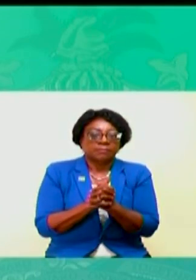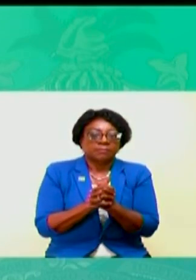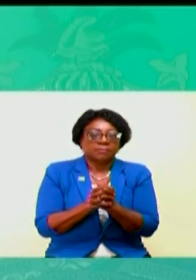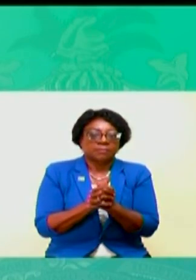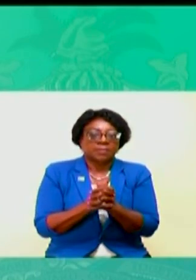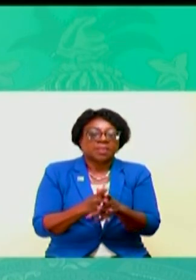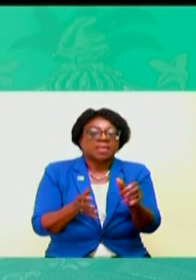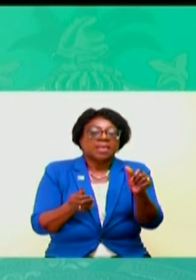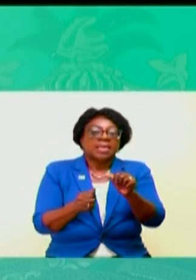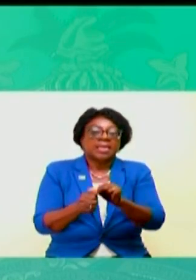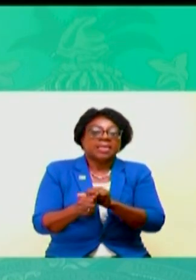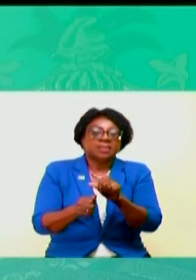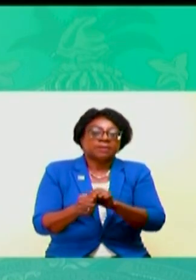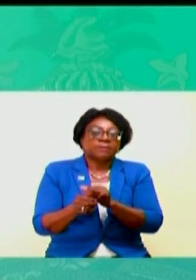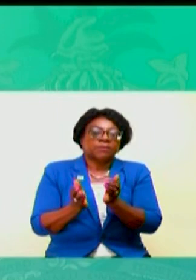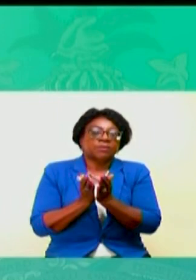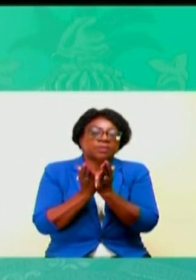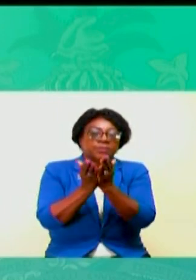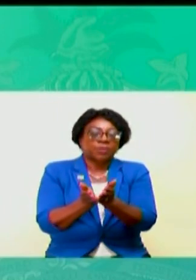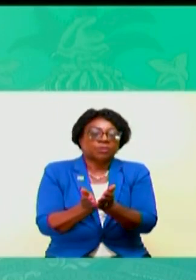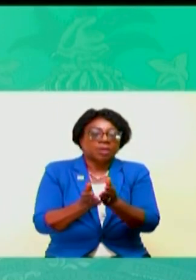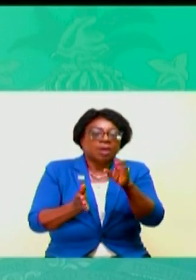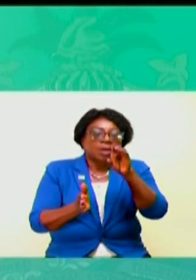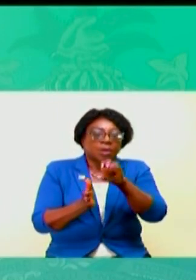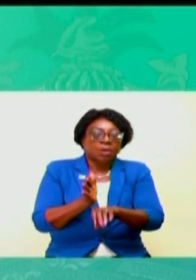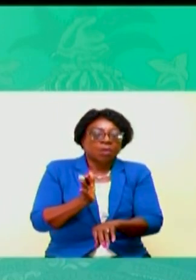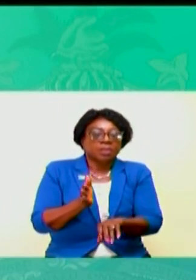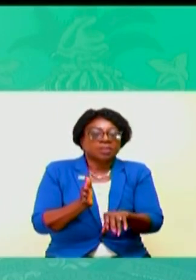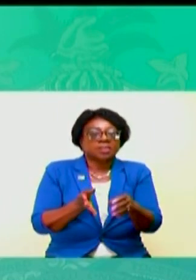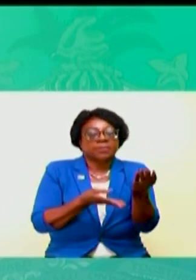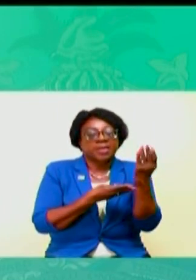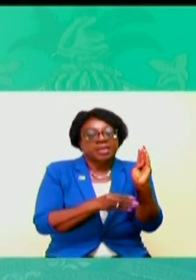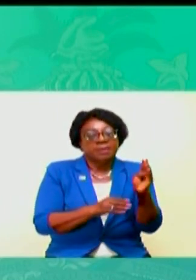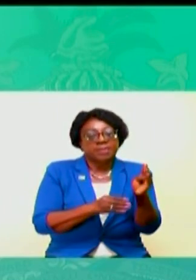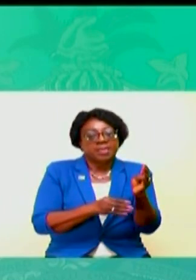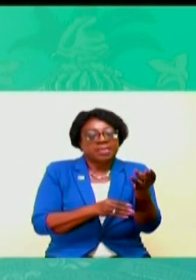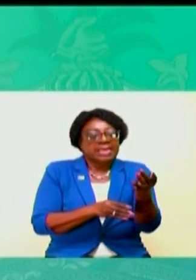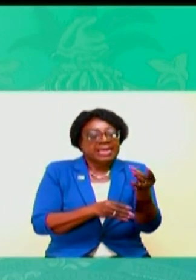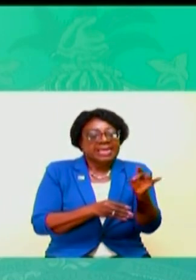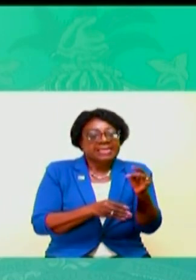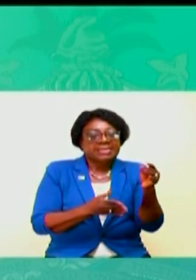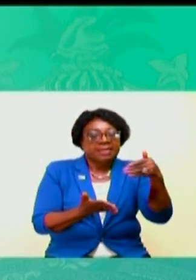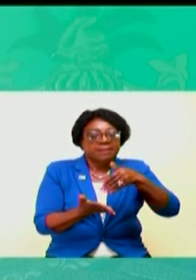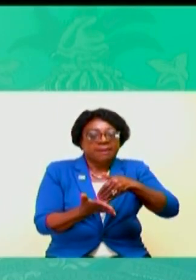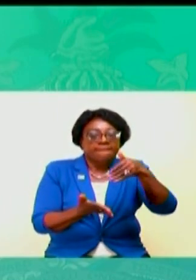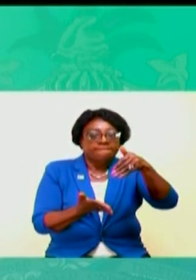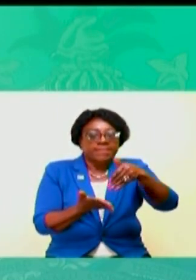Each of those vessels, Mr. Deputy Speaker, cost the Bahamian taxpayers $18 million.